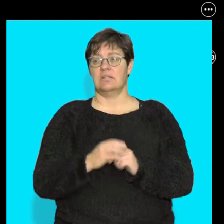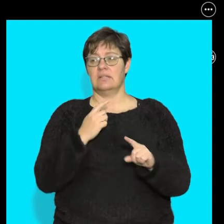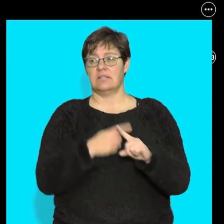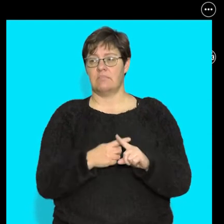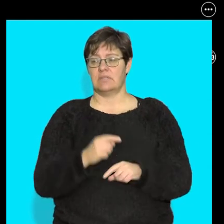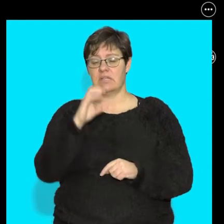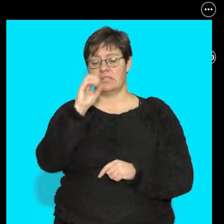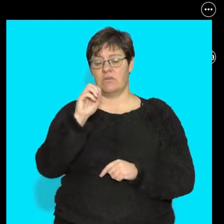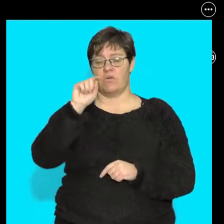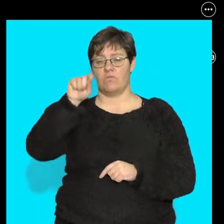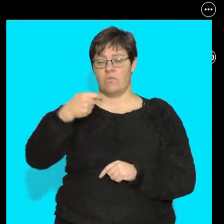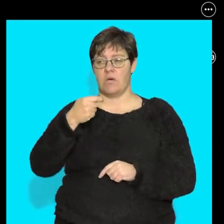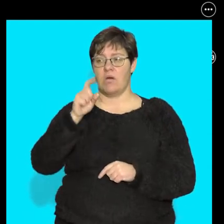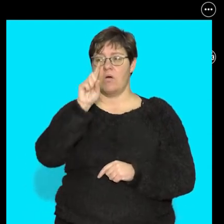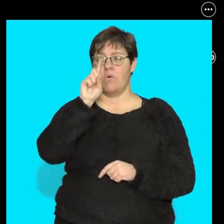multiplied by